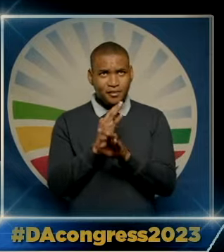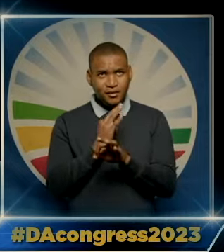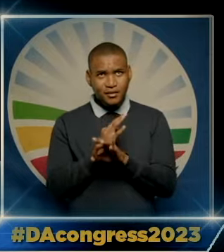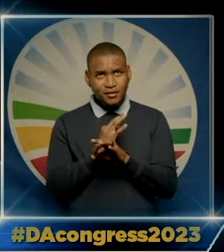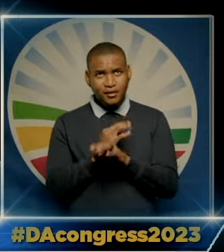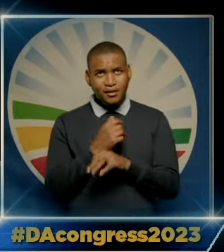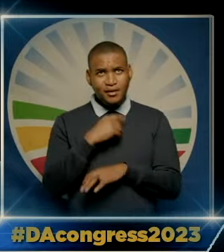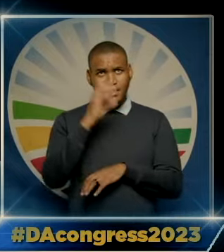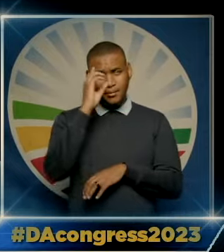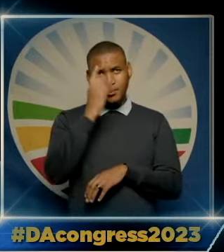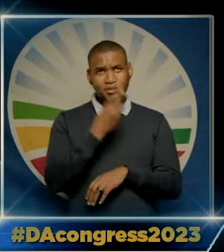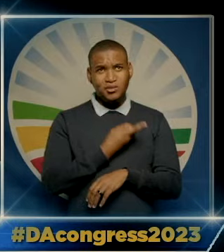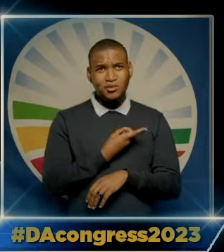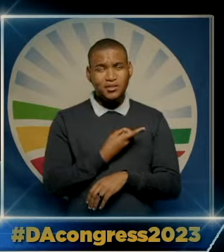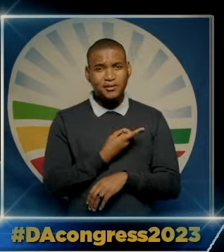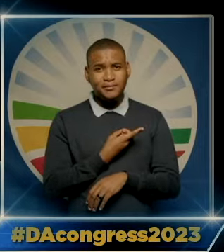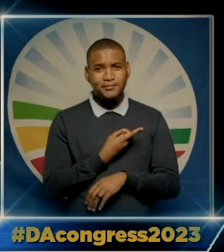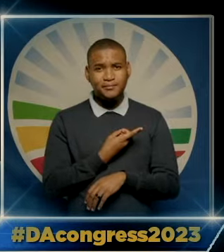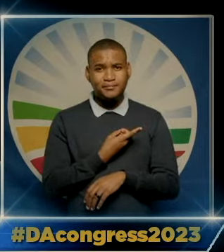I'm a daughter.